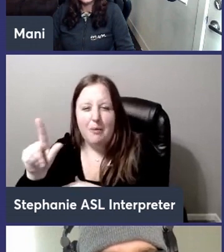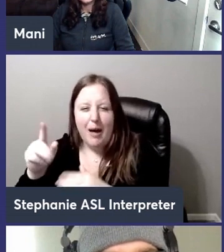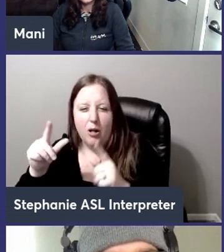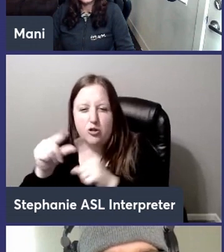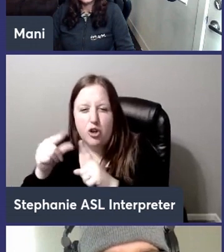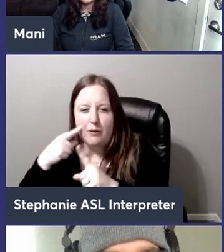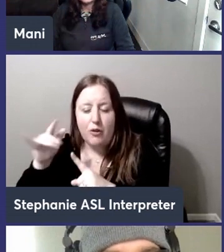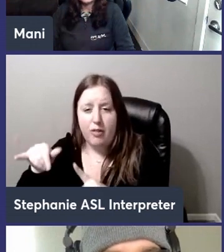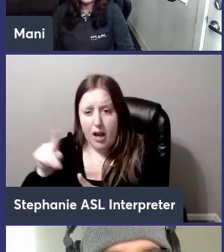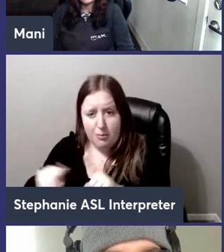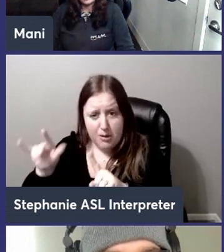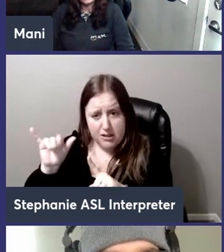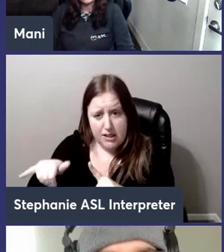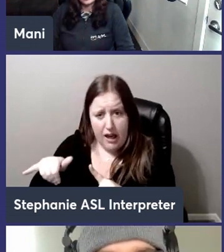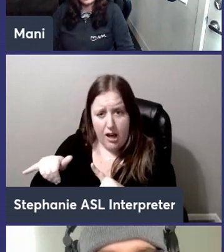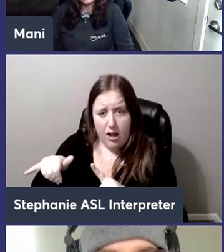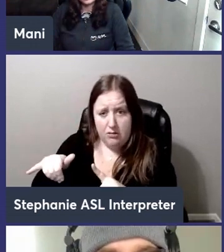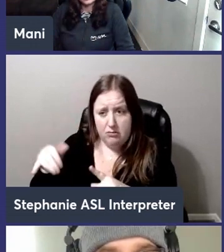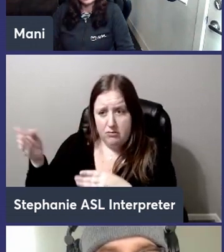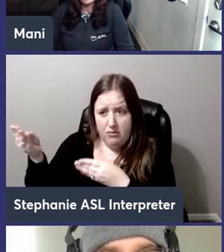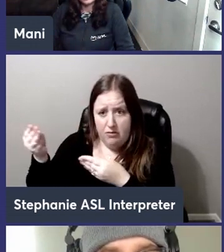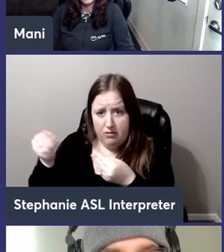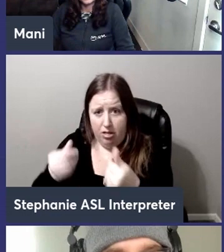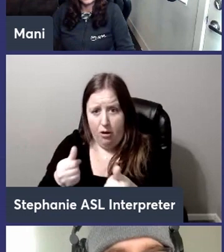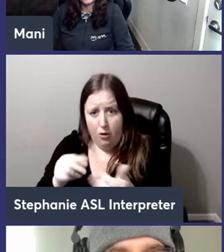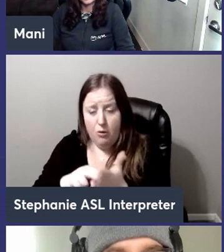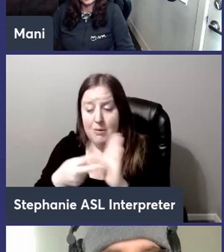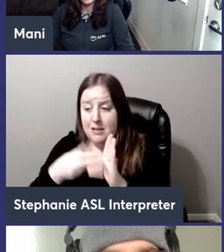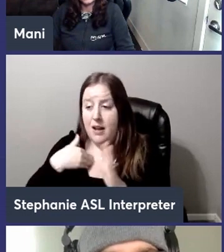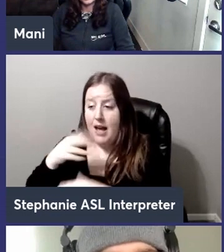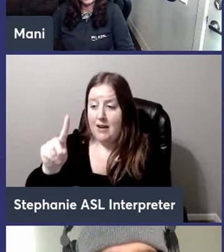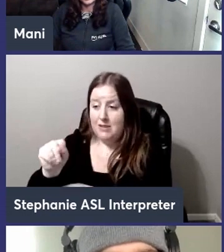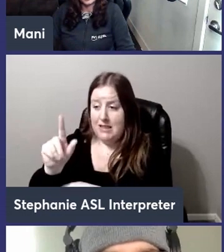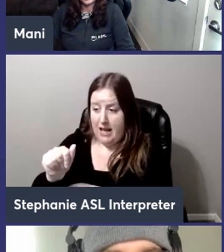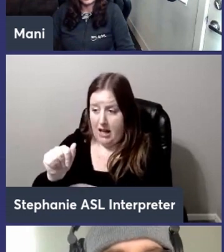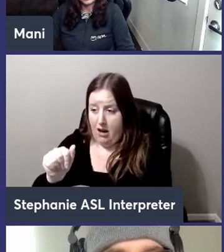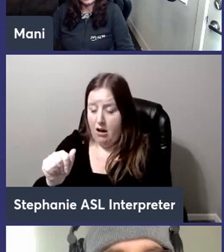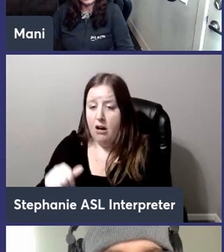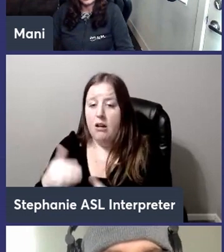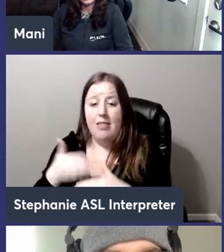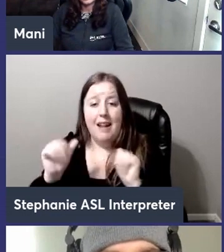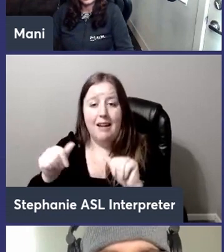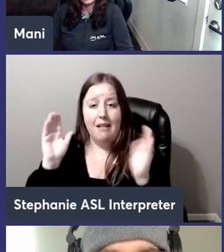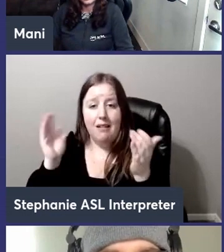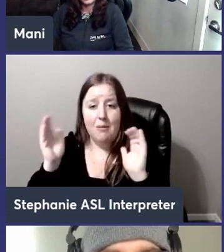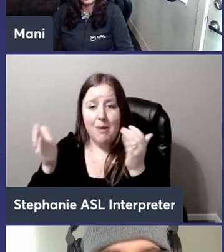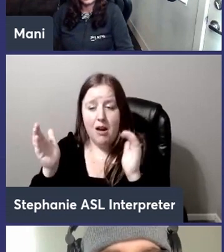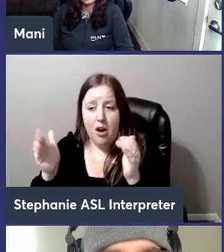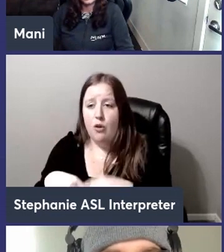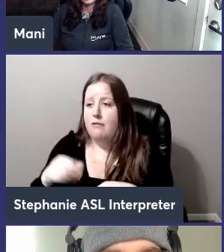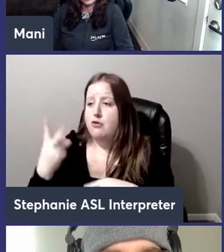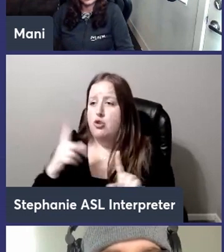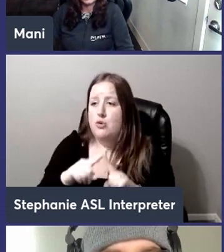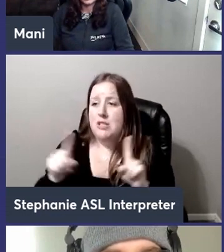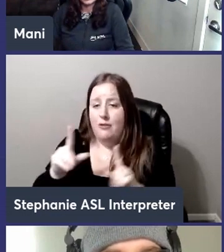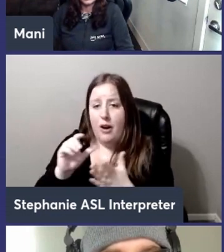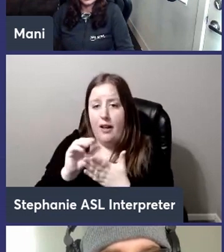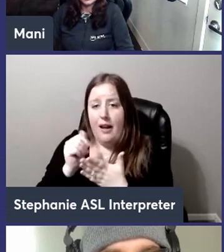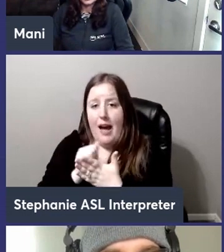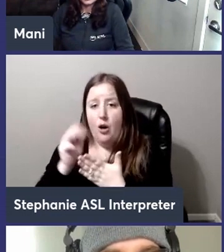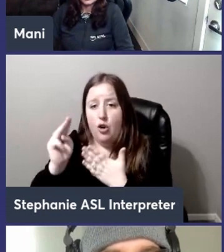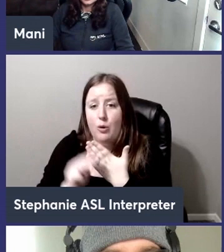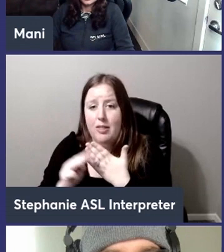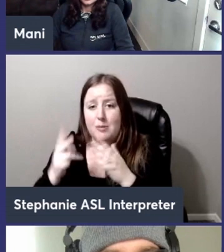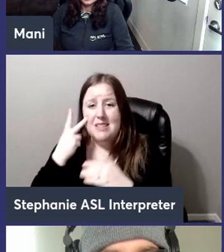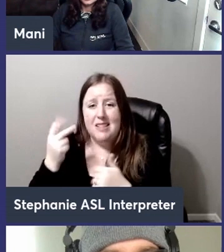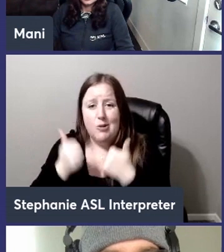that also flow into this, that I can take some data and my model and then compare the outputs of two different algorithms to see which one suits